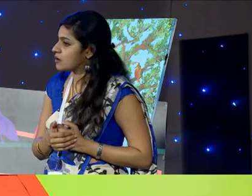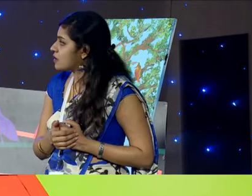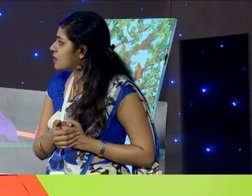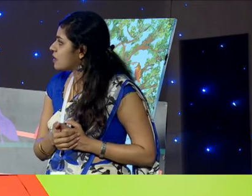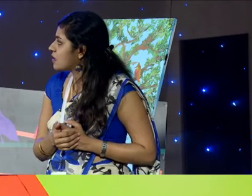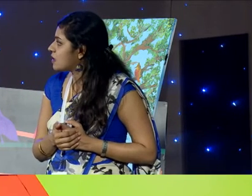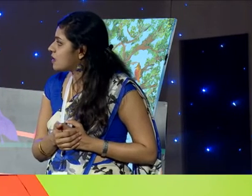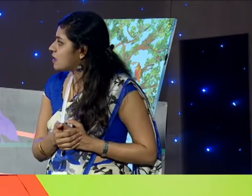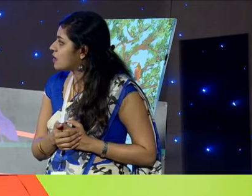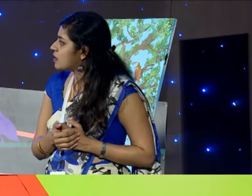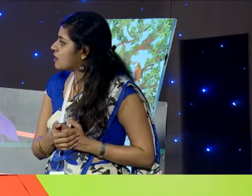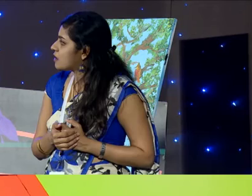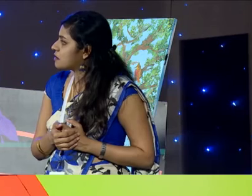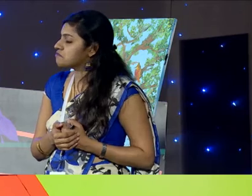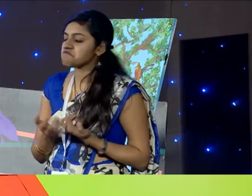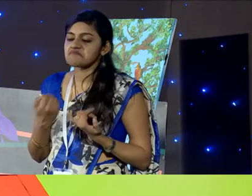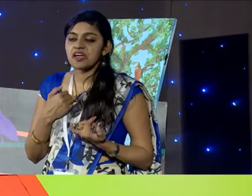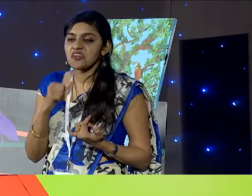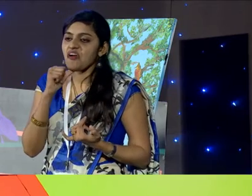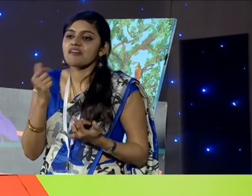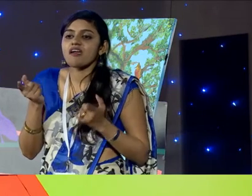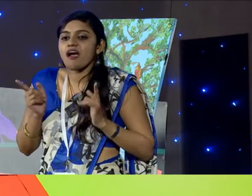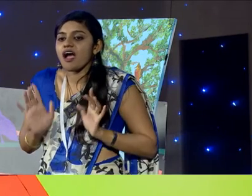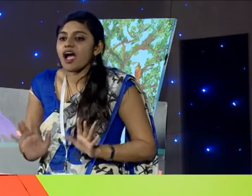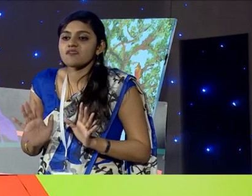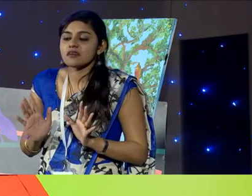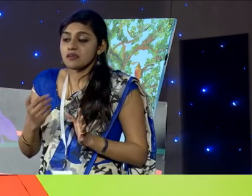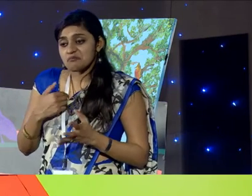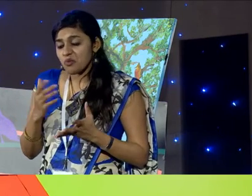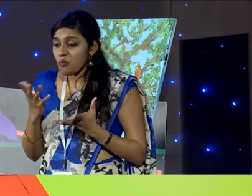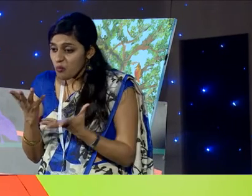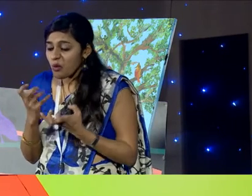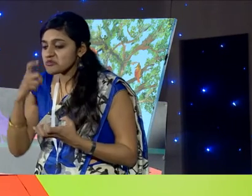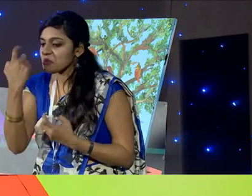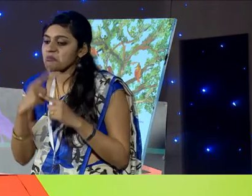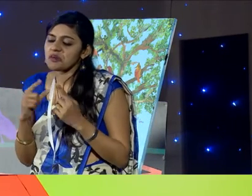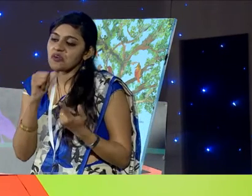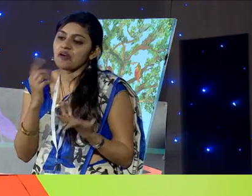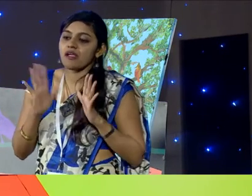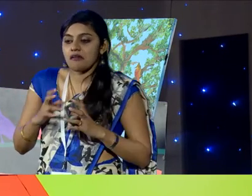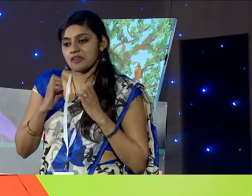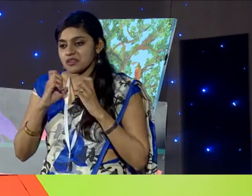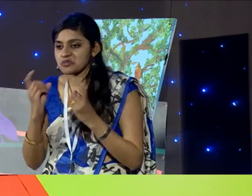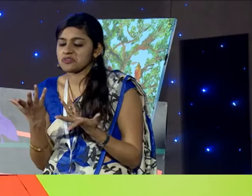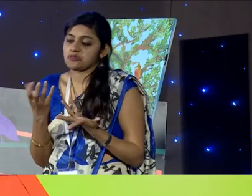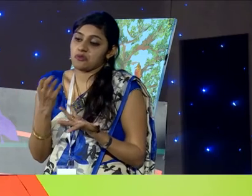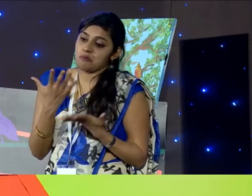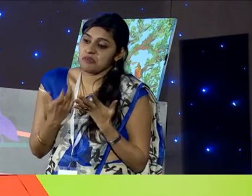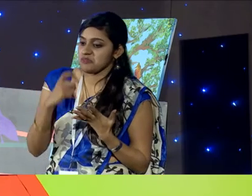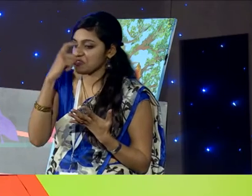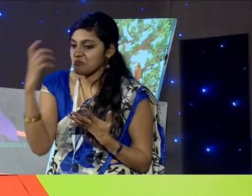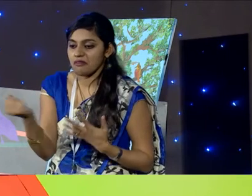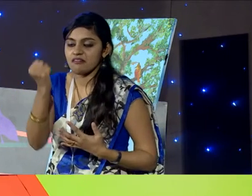Lemontree, we call them opportunity-deprived Indians. It comprises about 10% of India's population, and our philosophy is very